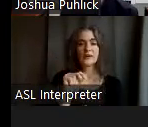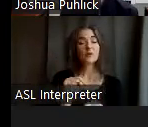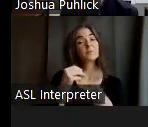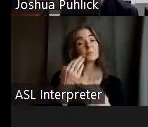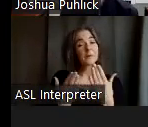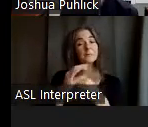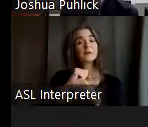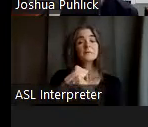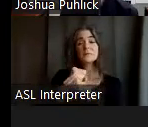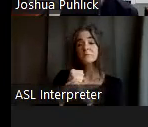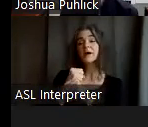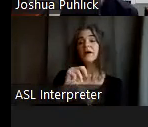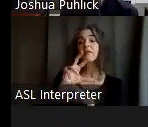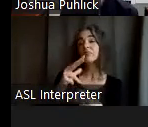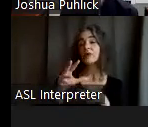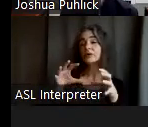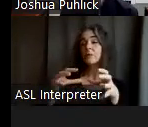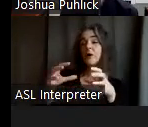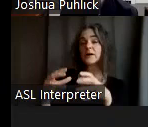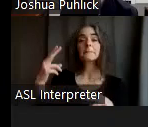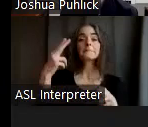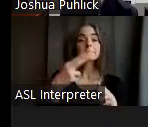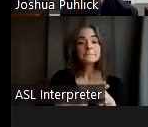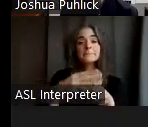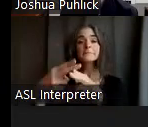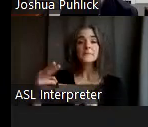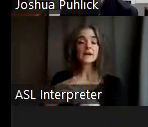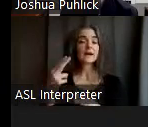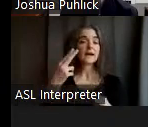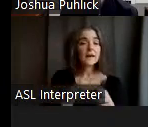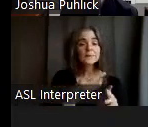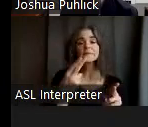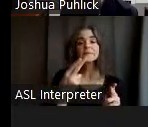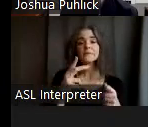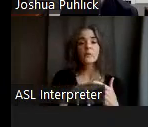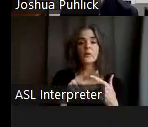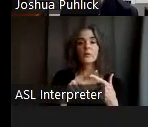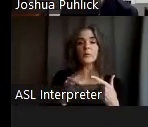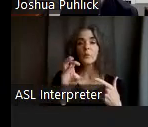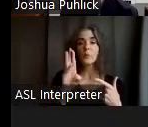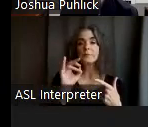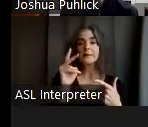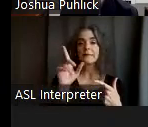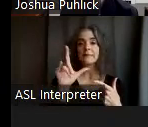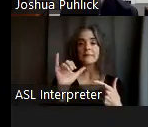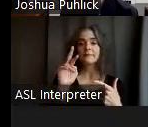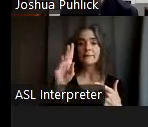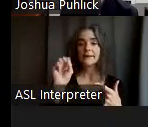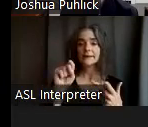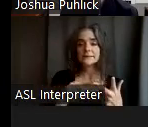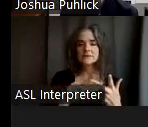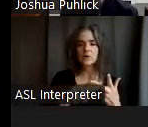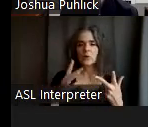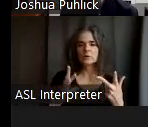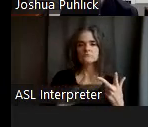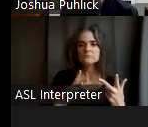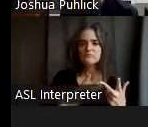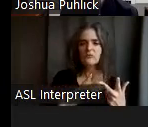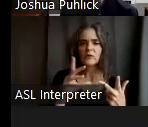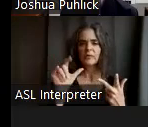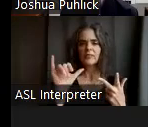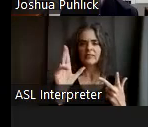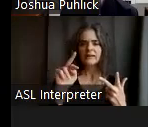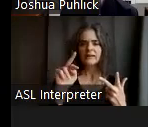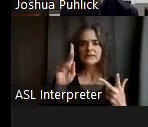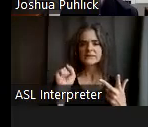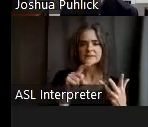their use. Mention of any product names, companies, web links, textbooks, or other references does not imply